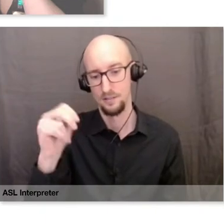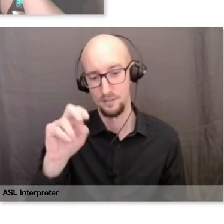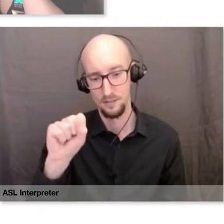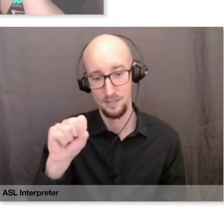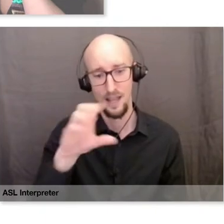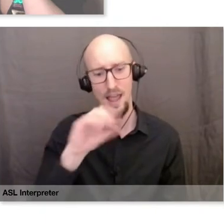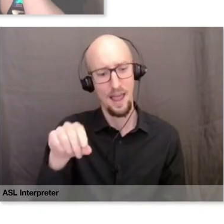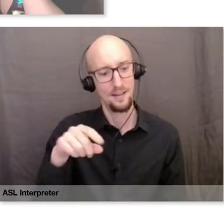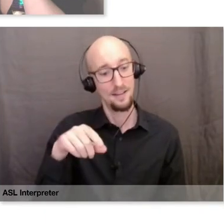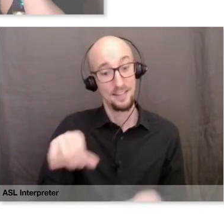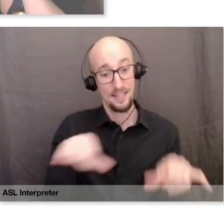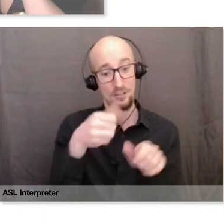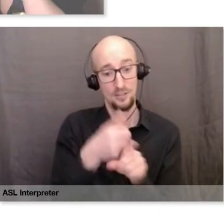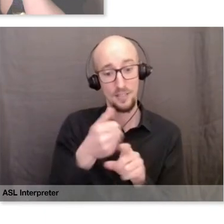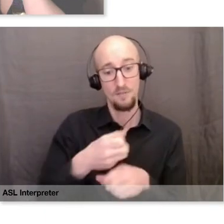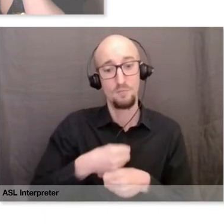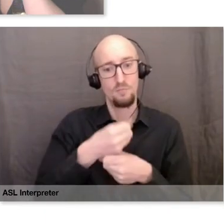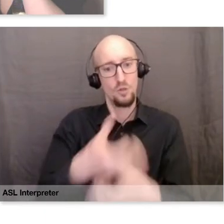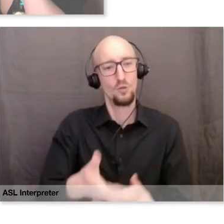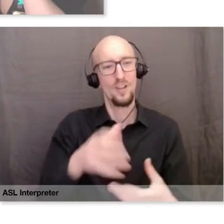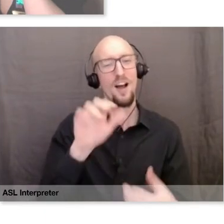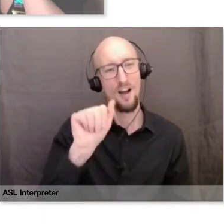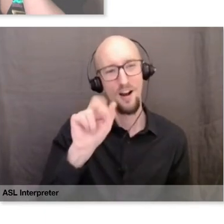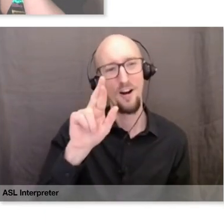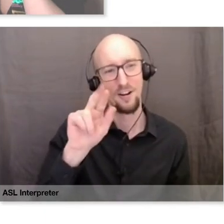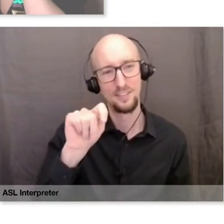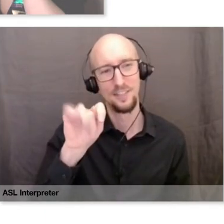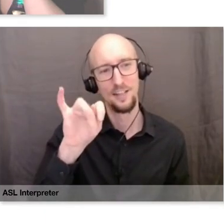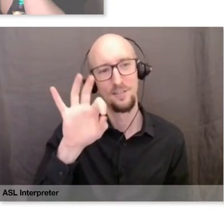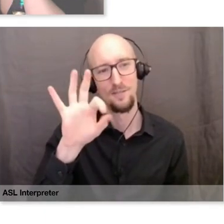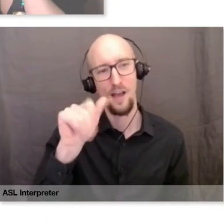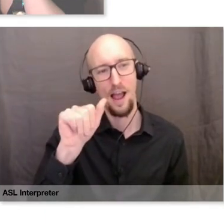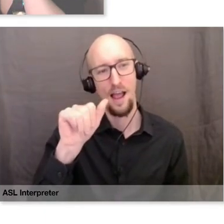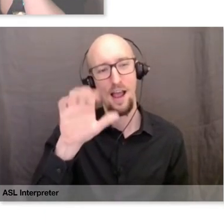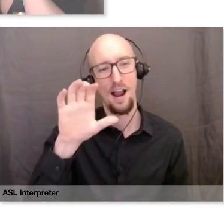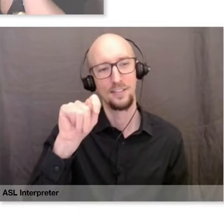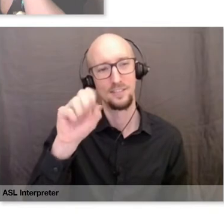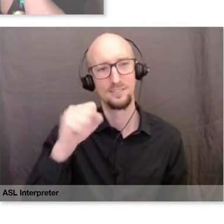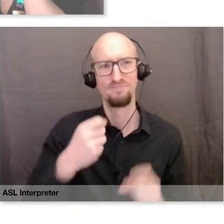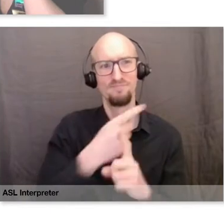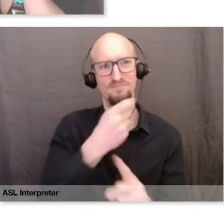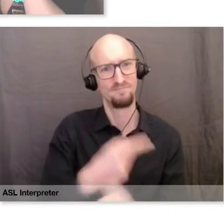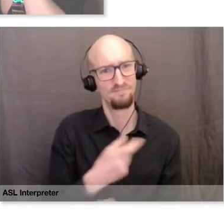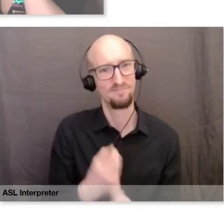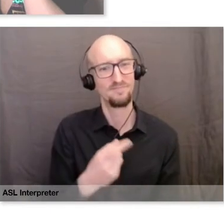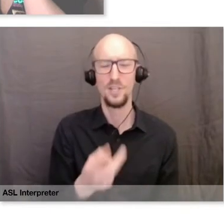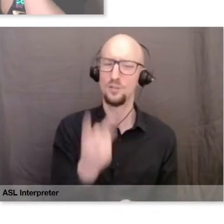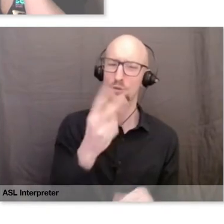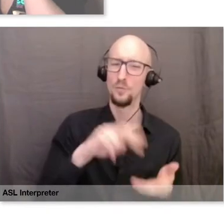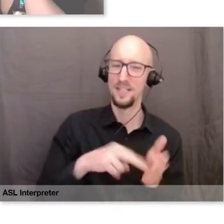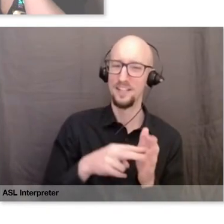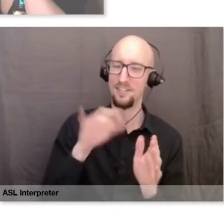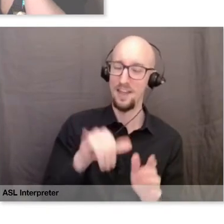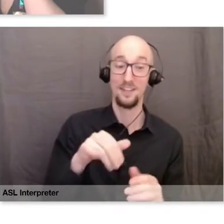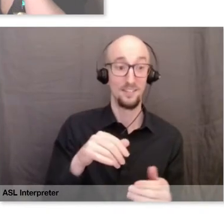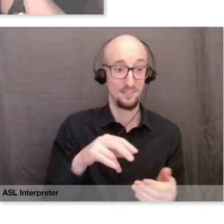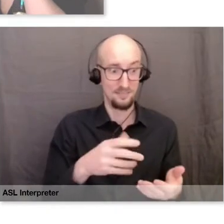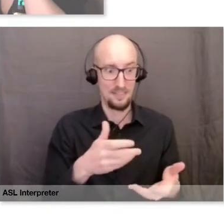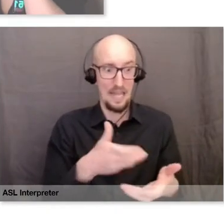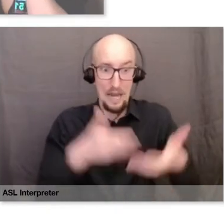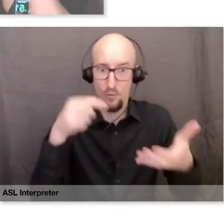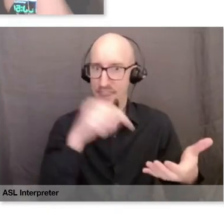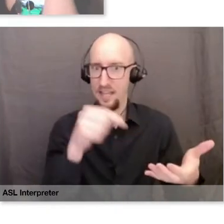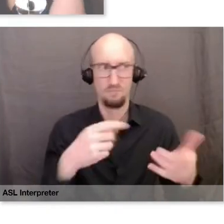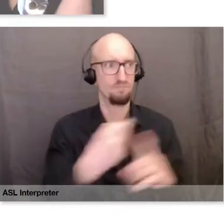produce artifacts in kind of two senses, right? Artifacts as things, and then